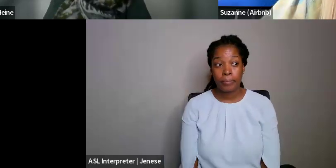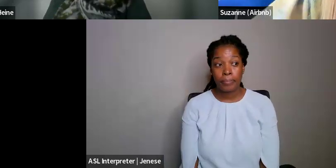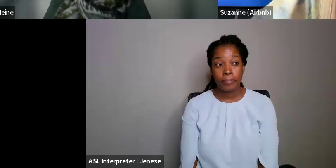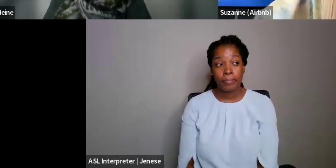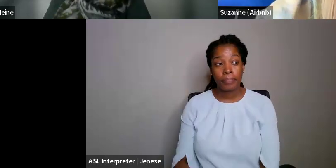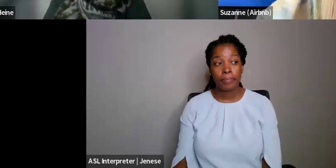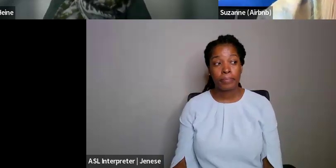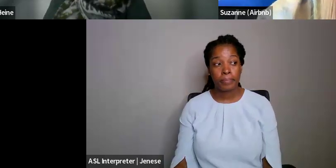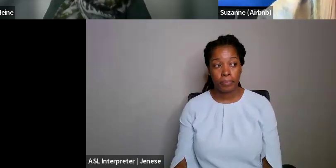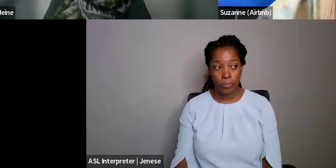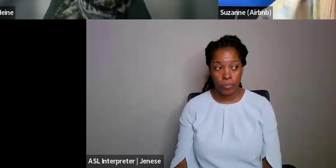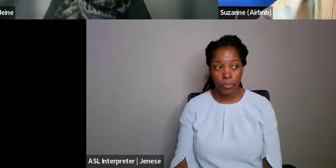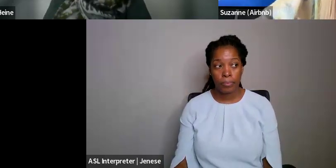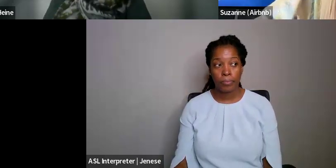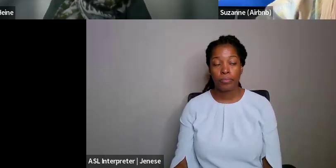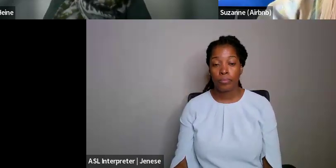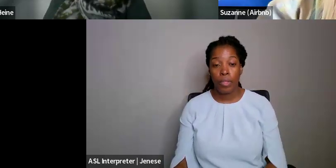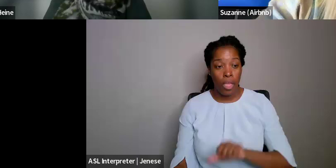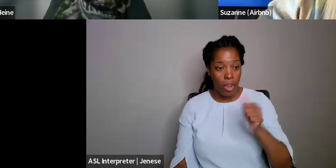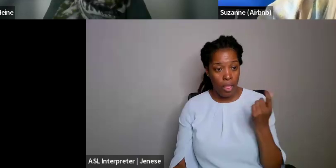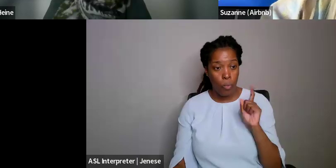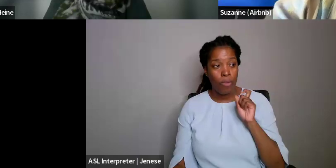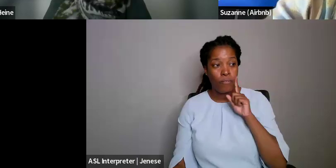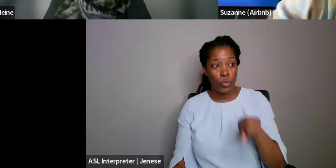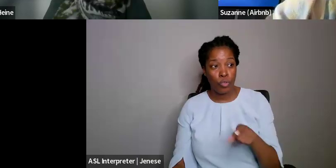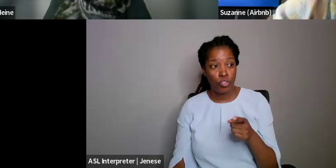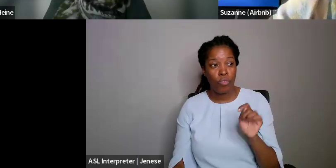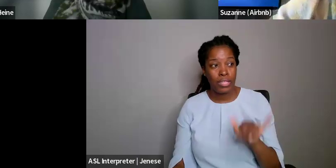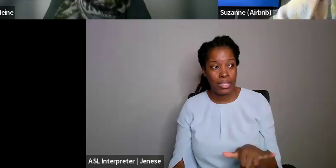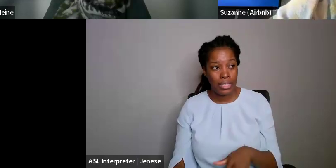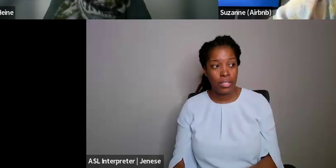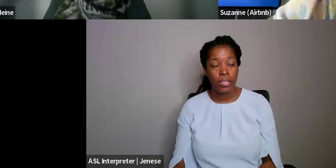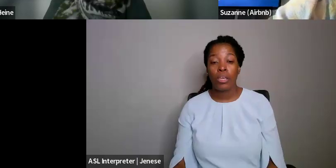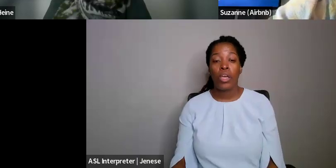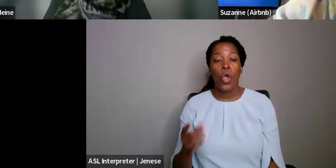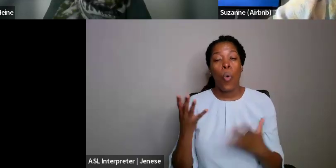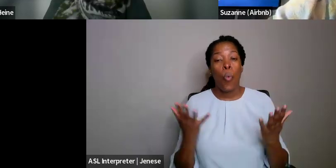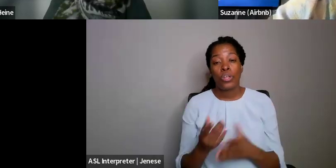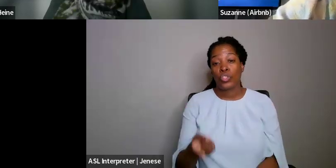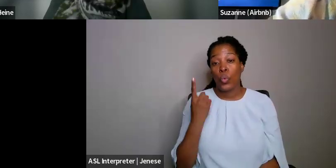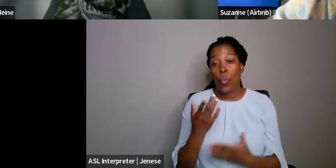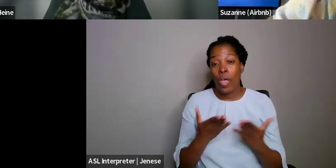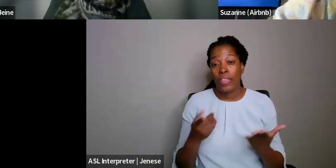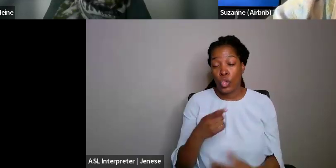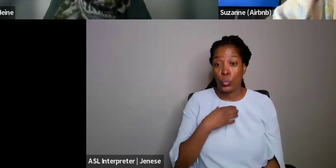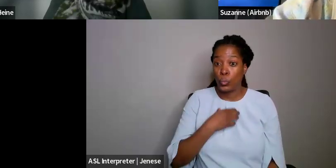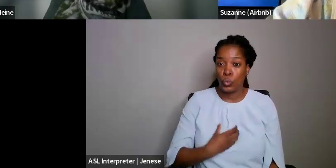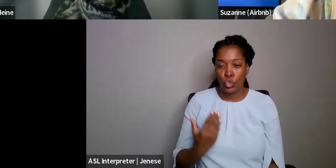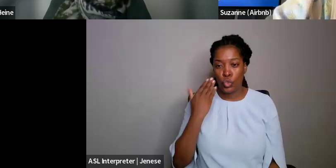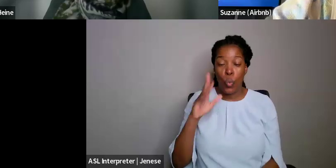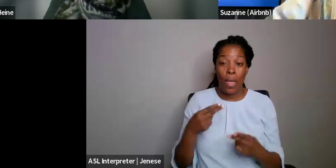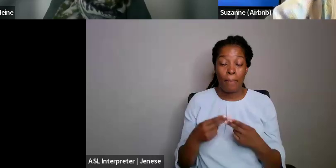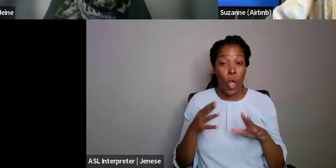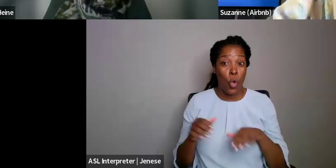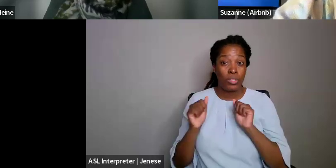Okay, we have a question, another one for you. What is the one thing you wished you knew about hosting before you started? I love these